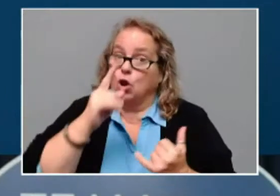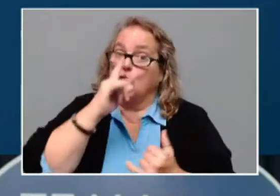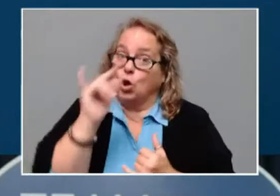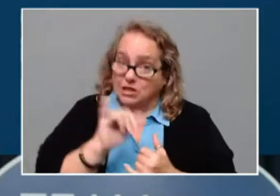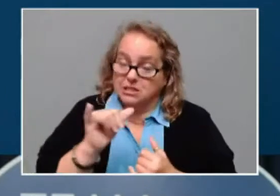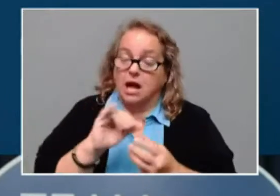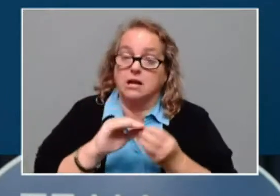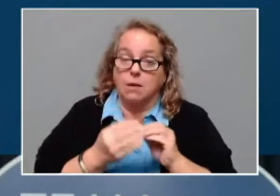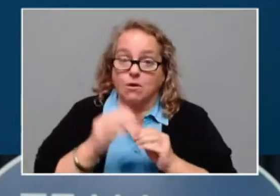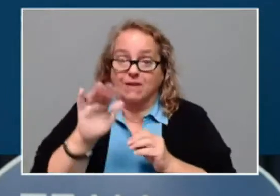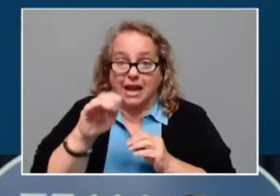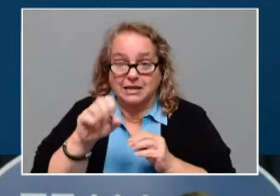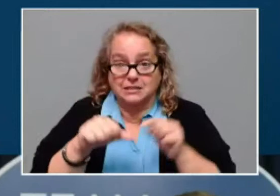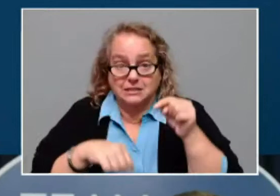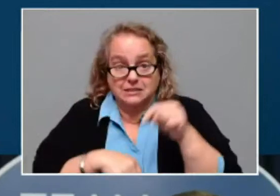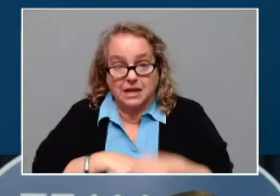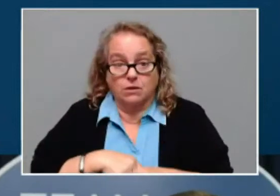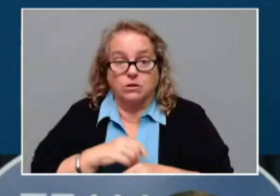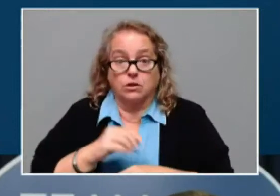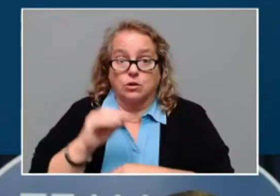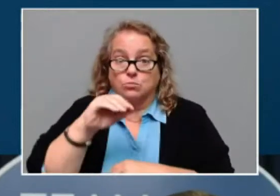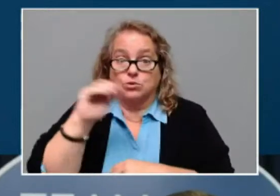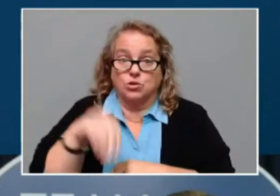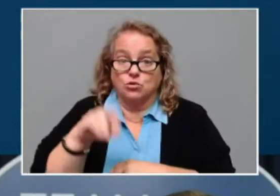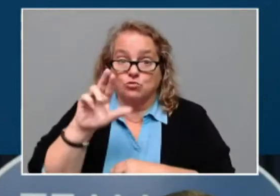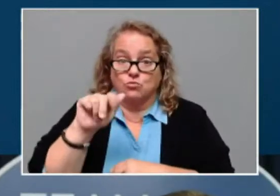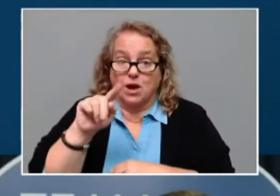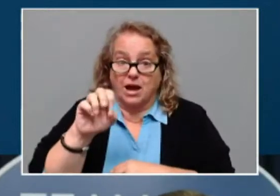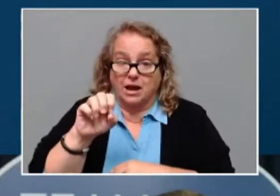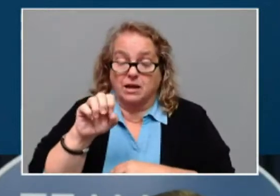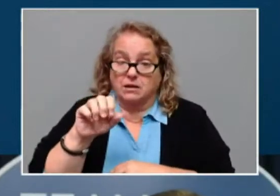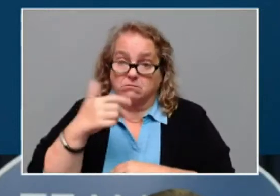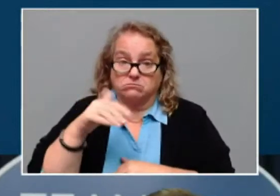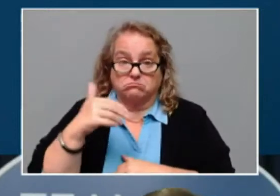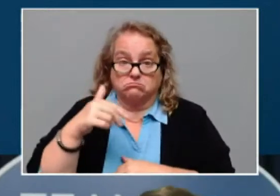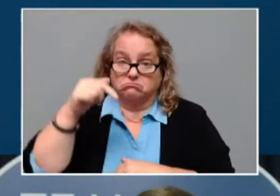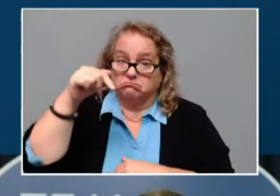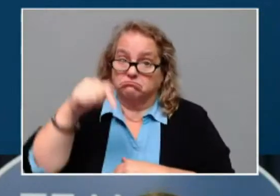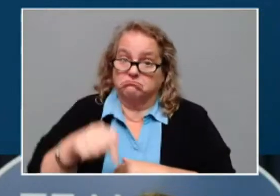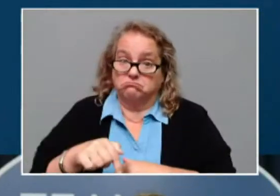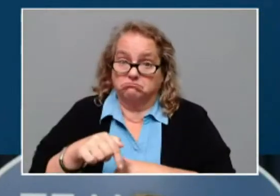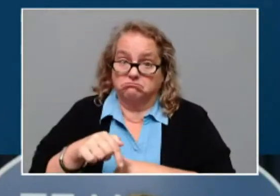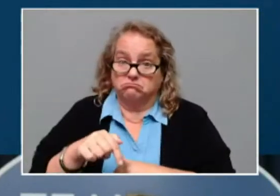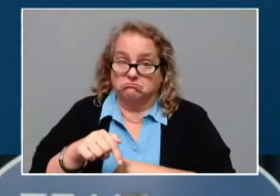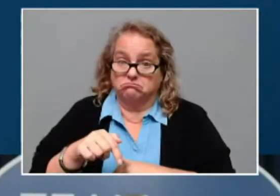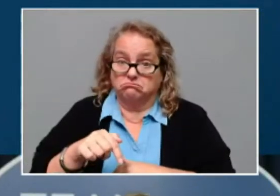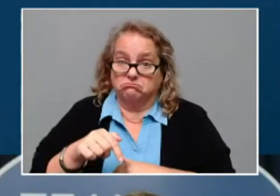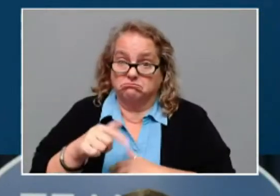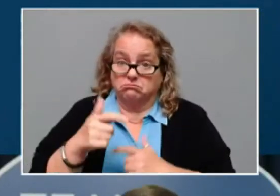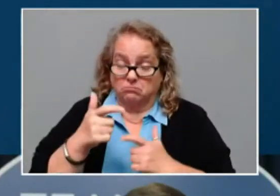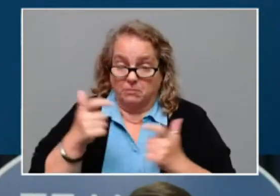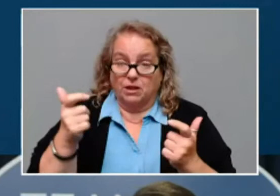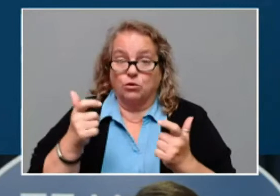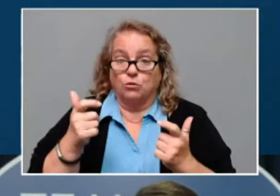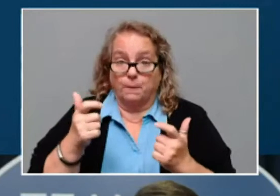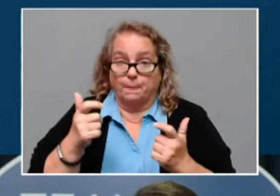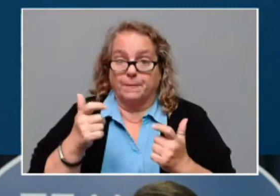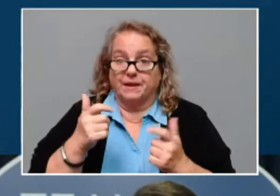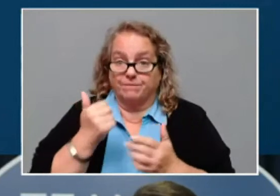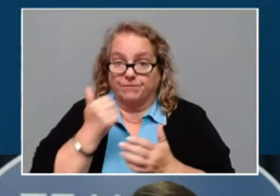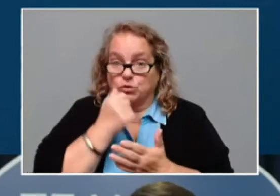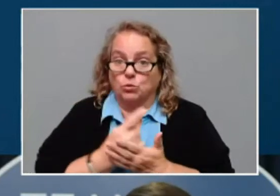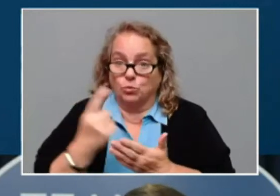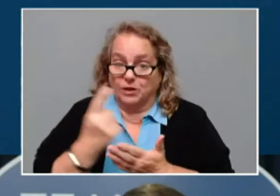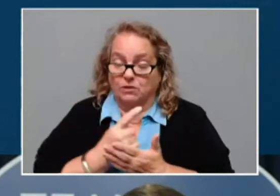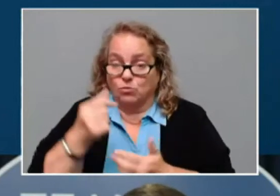rate falling by a greater magnitude each week. Remember, this is the